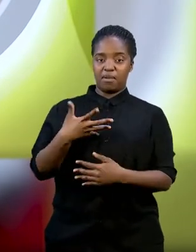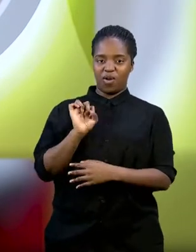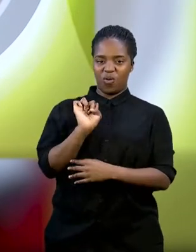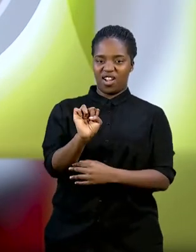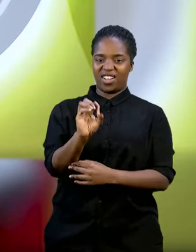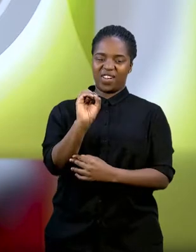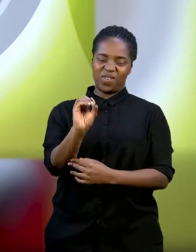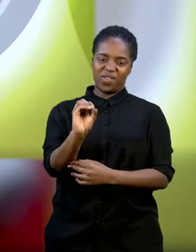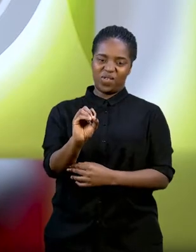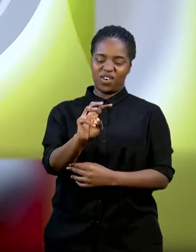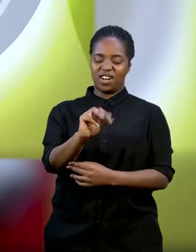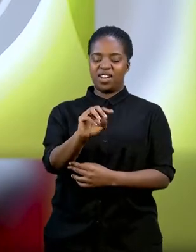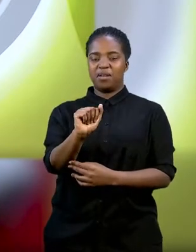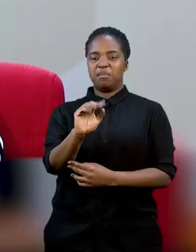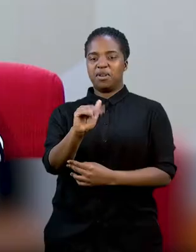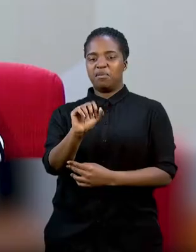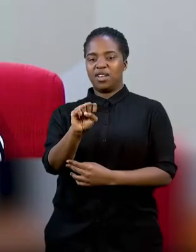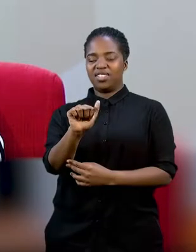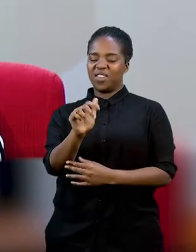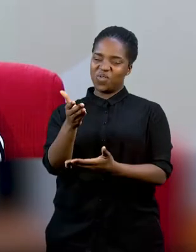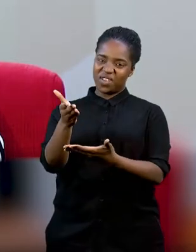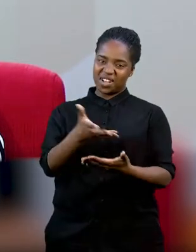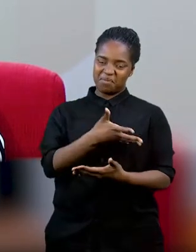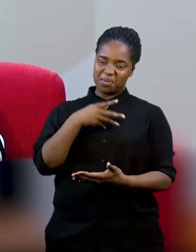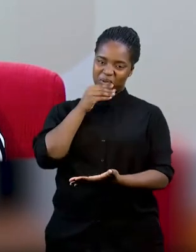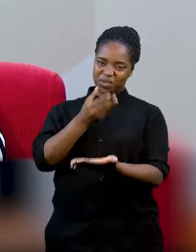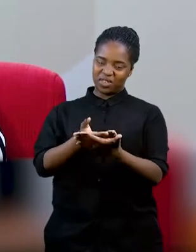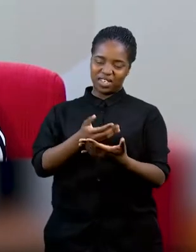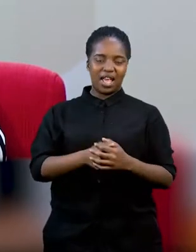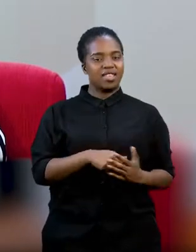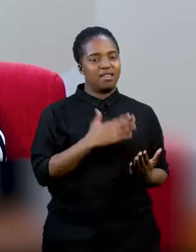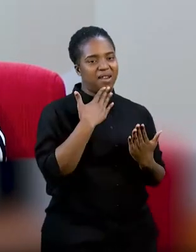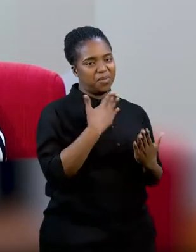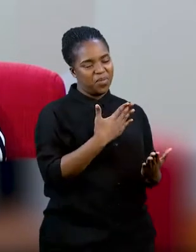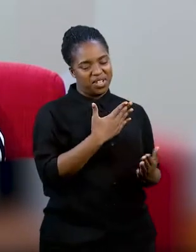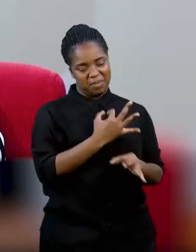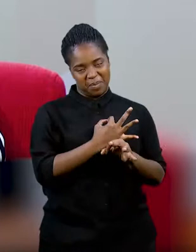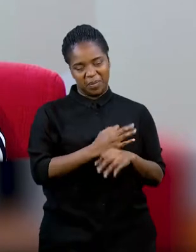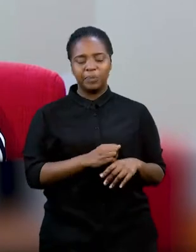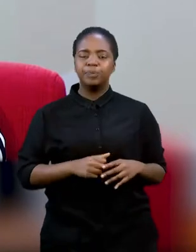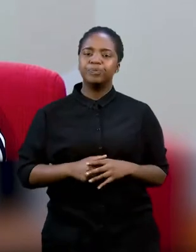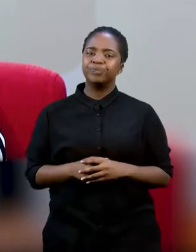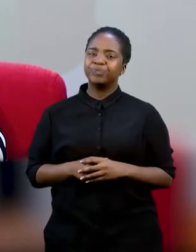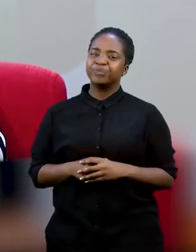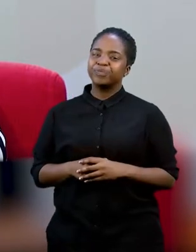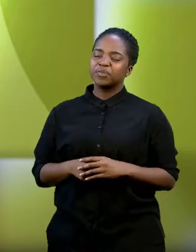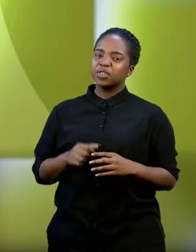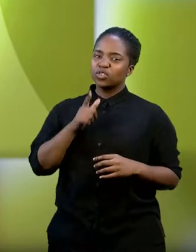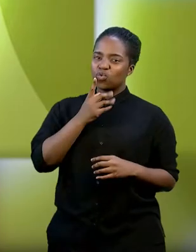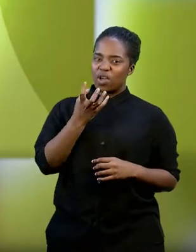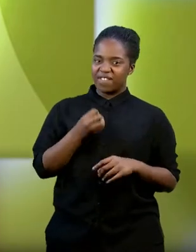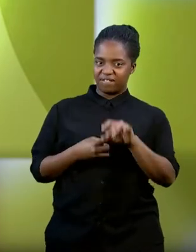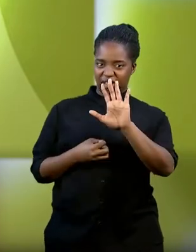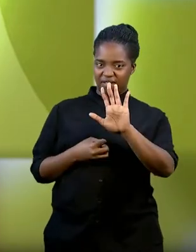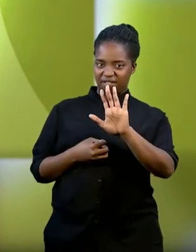wa hae e leng Magdalene Mabasa. Ra o amoela TalkAbility mama. Ke a leboga papa. O kore jetse o